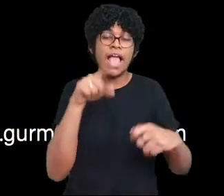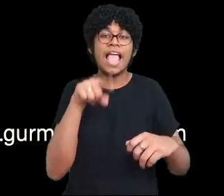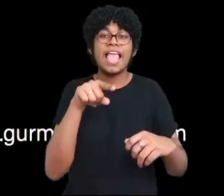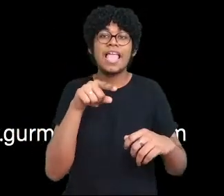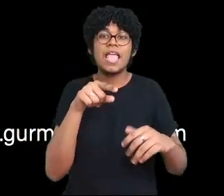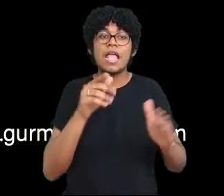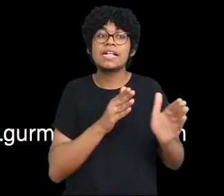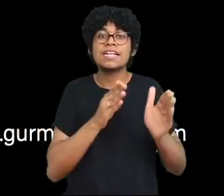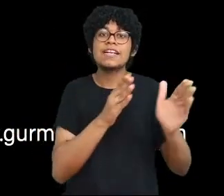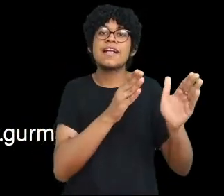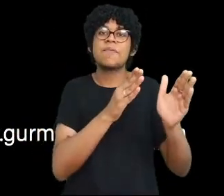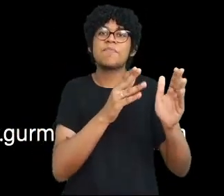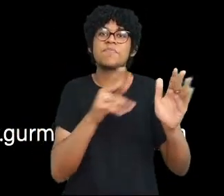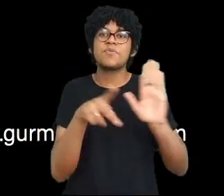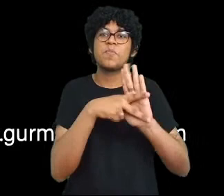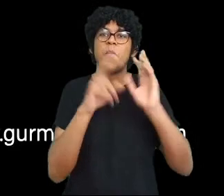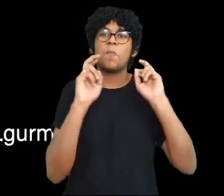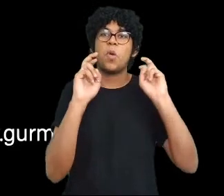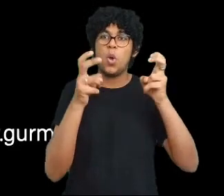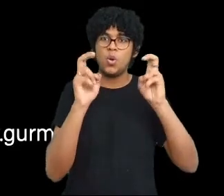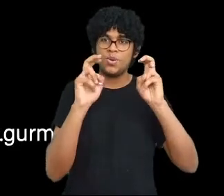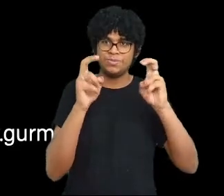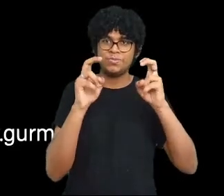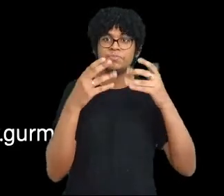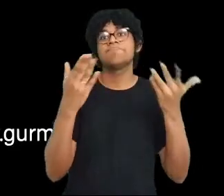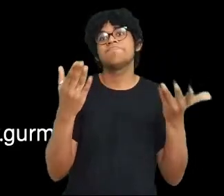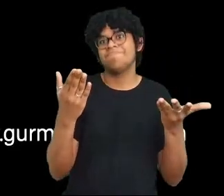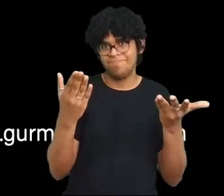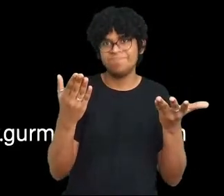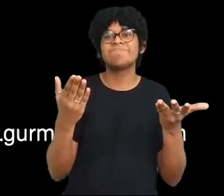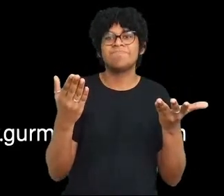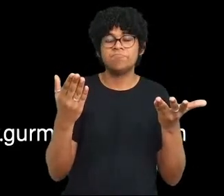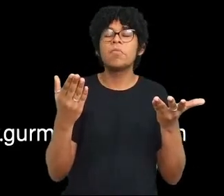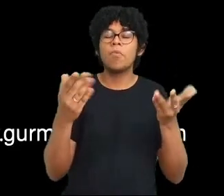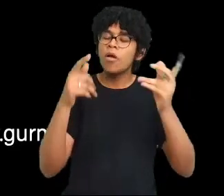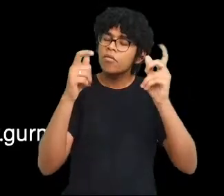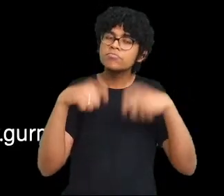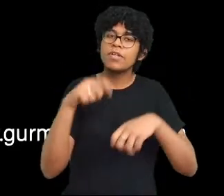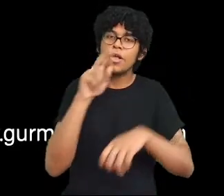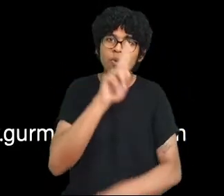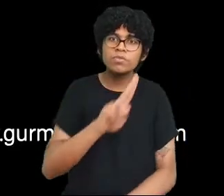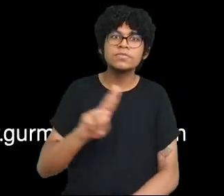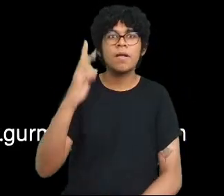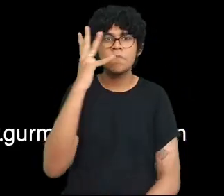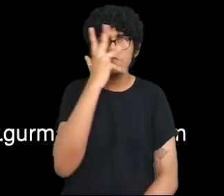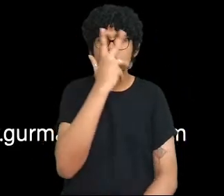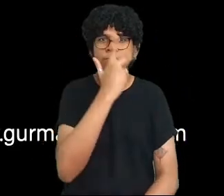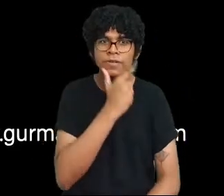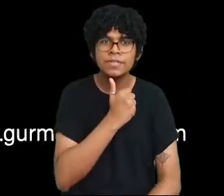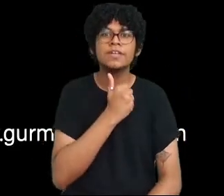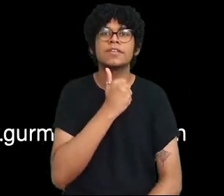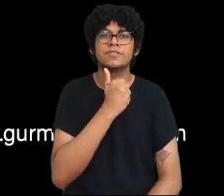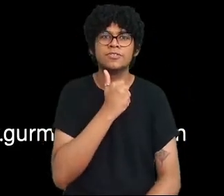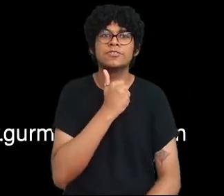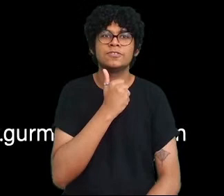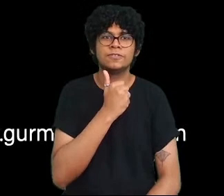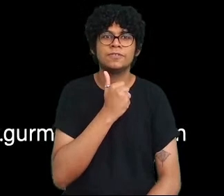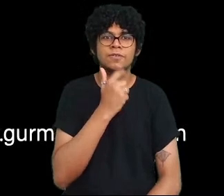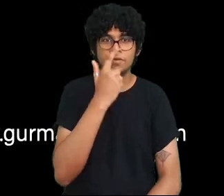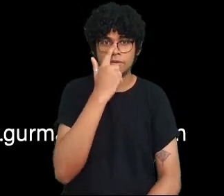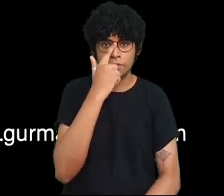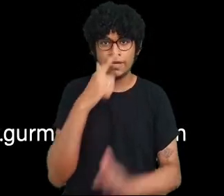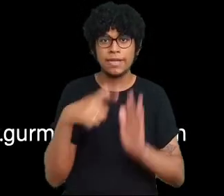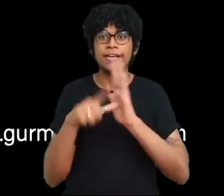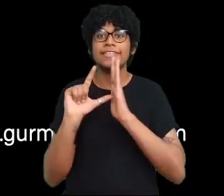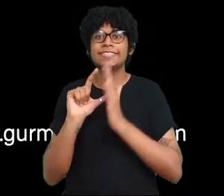So again, using something that's beautiful. The previous one we saw was in R. This one uses a